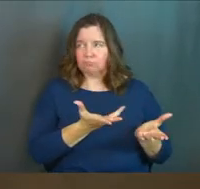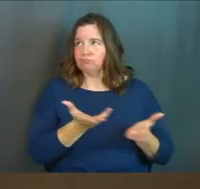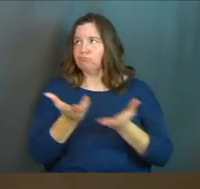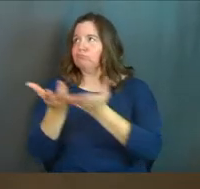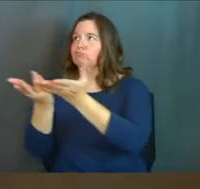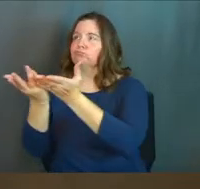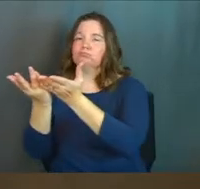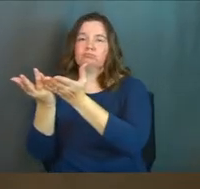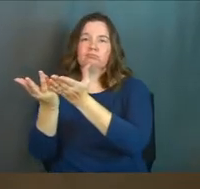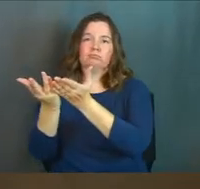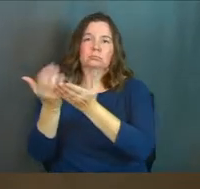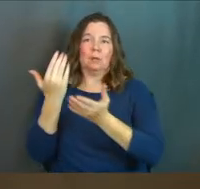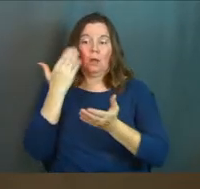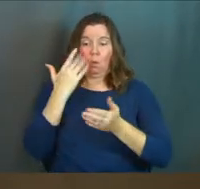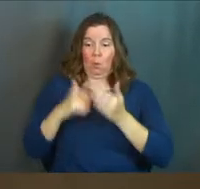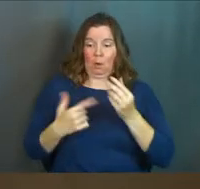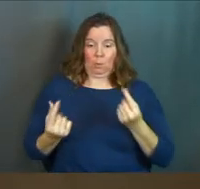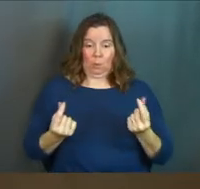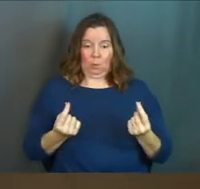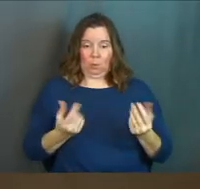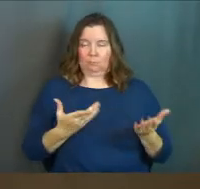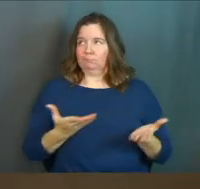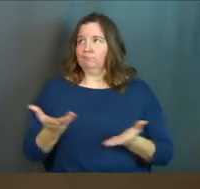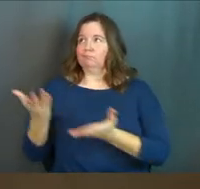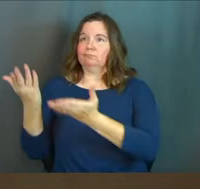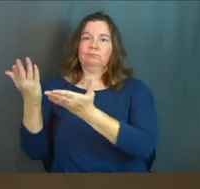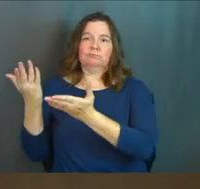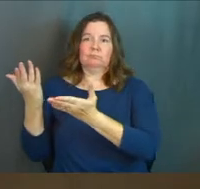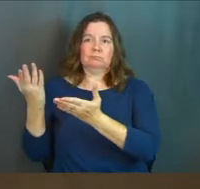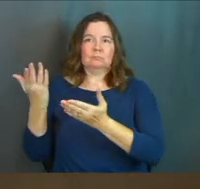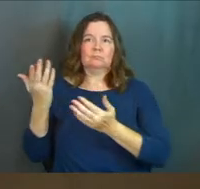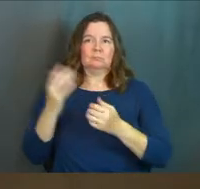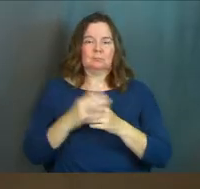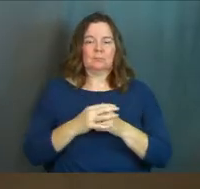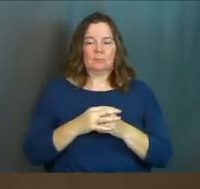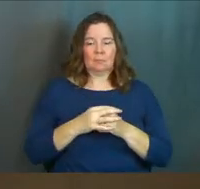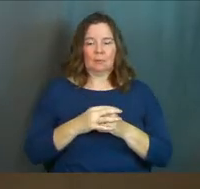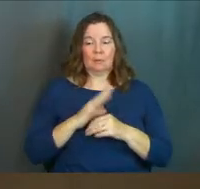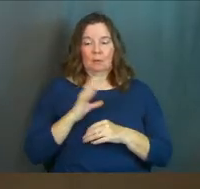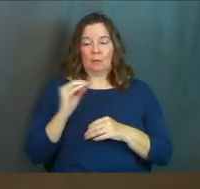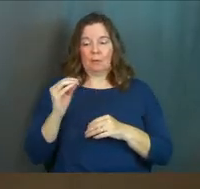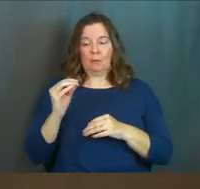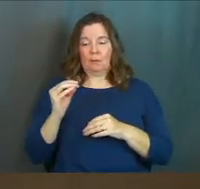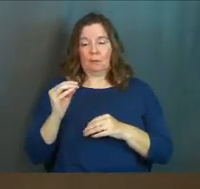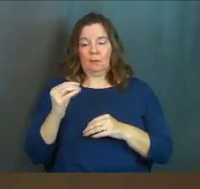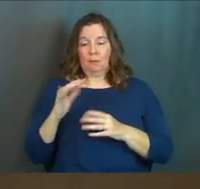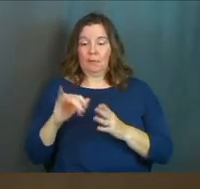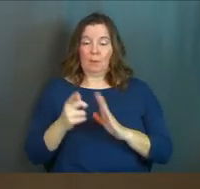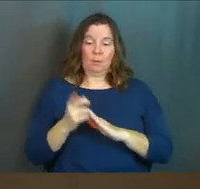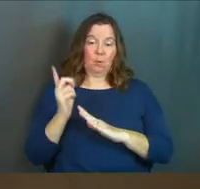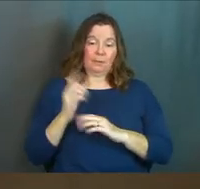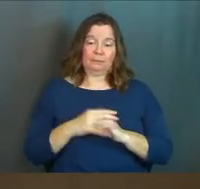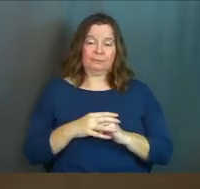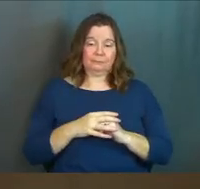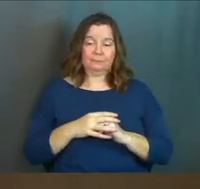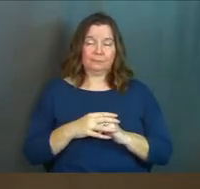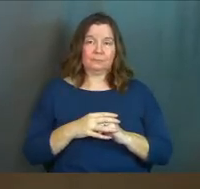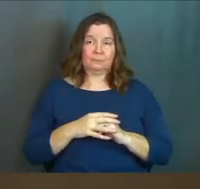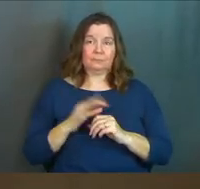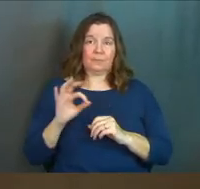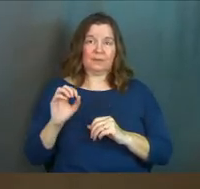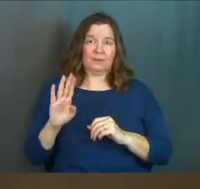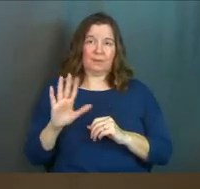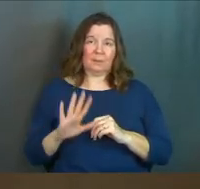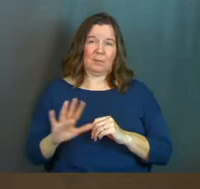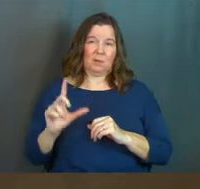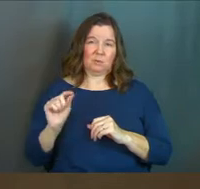here. I don't know what else to do with it, here you go, you know? And that was the moment. It was